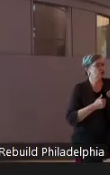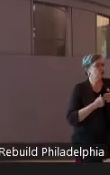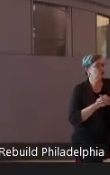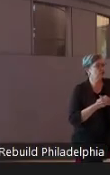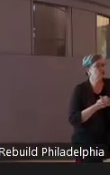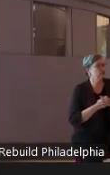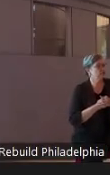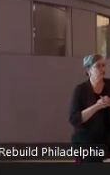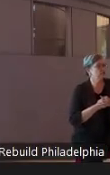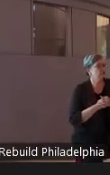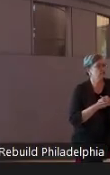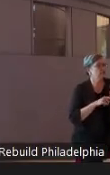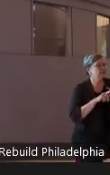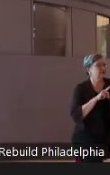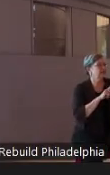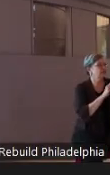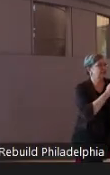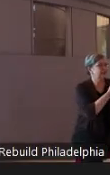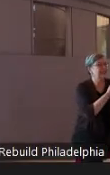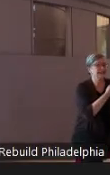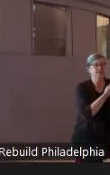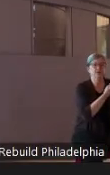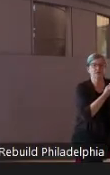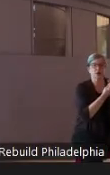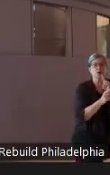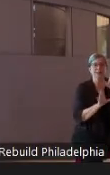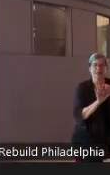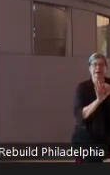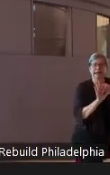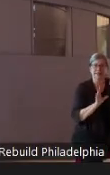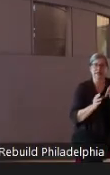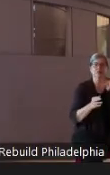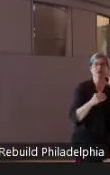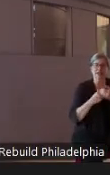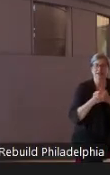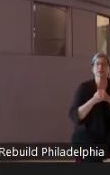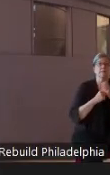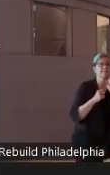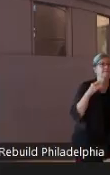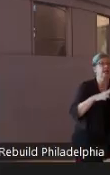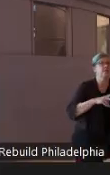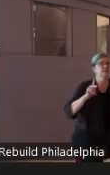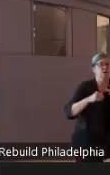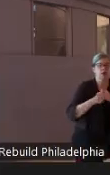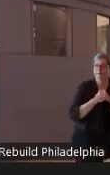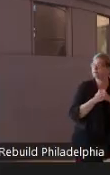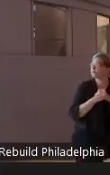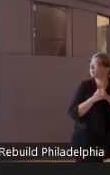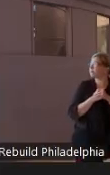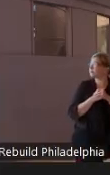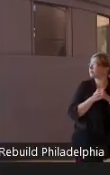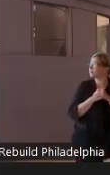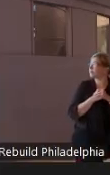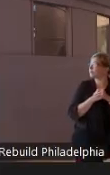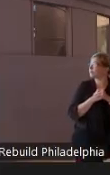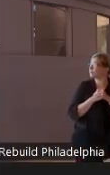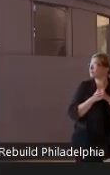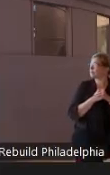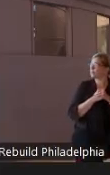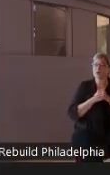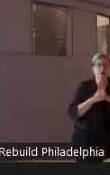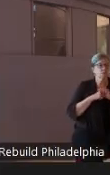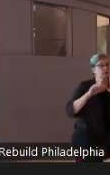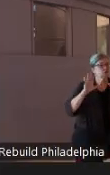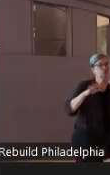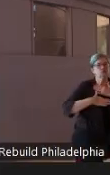of the various teams that are participating in this project. It's a lot of people. But we are grateful to each